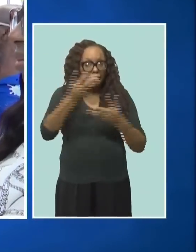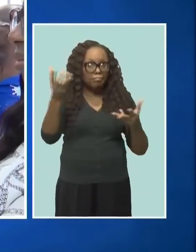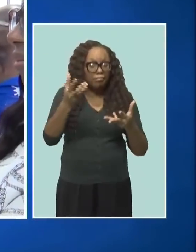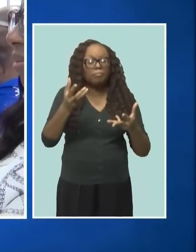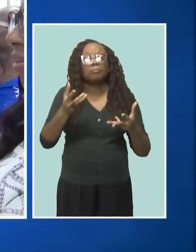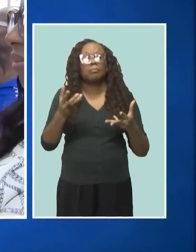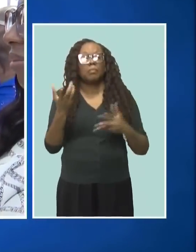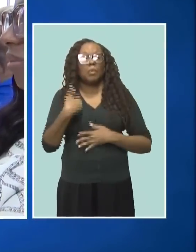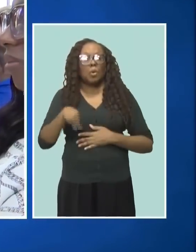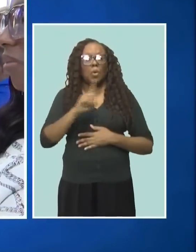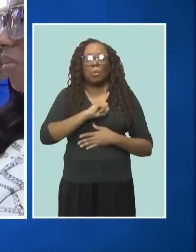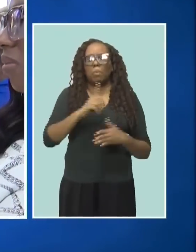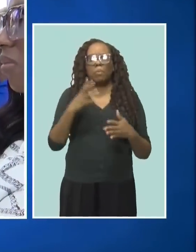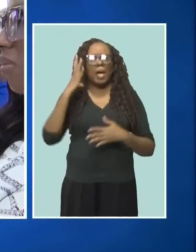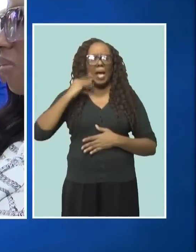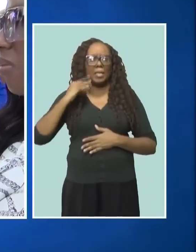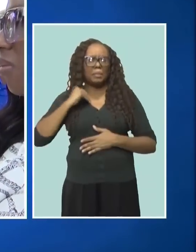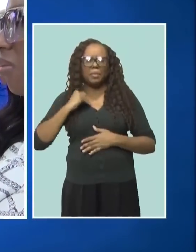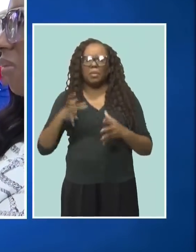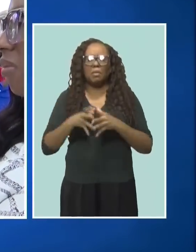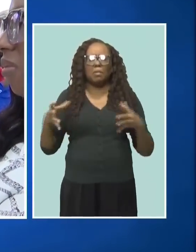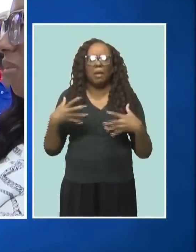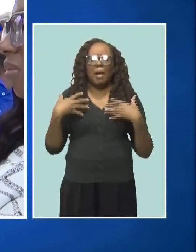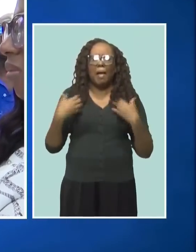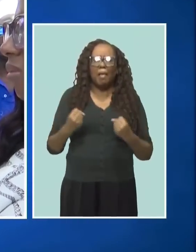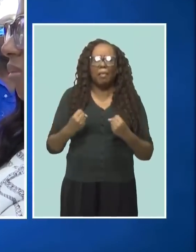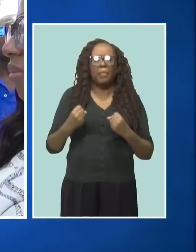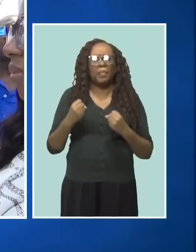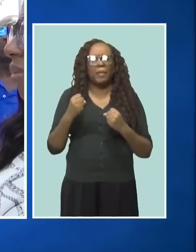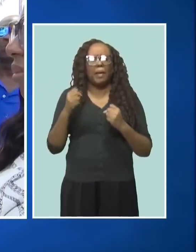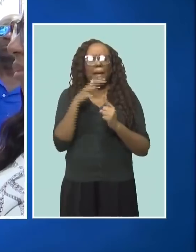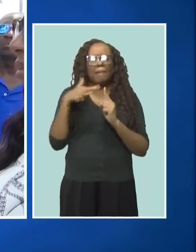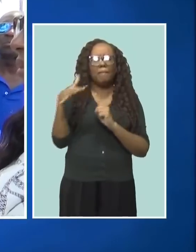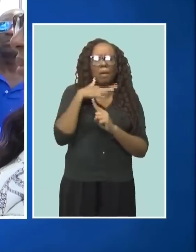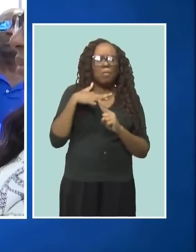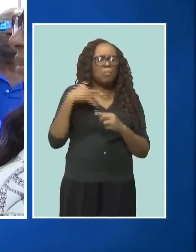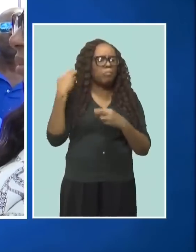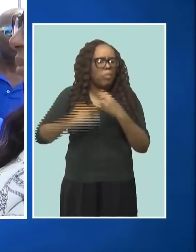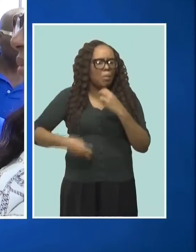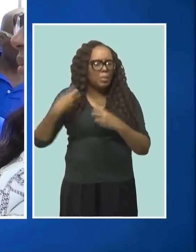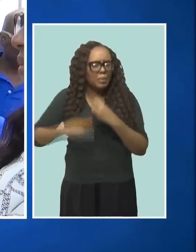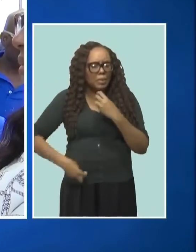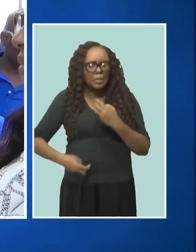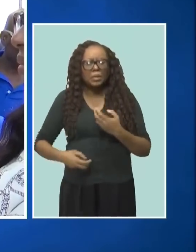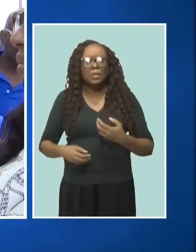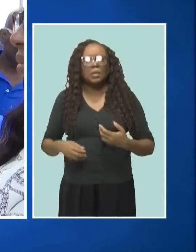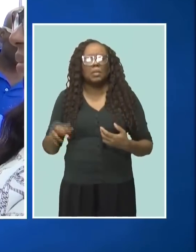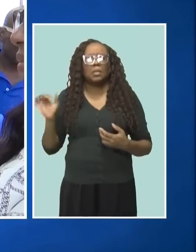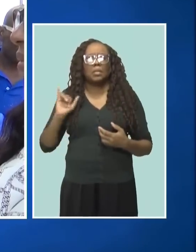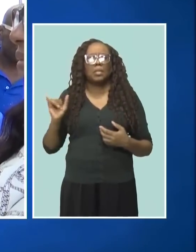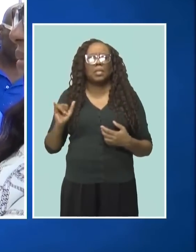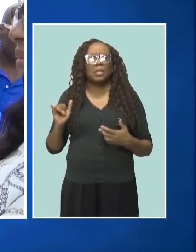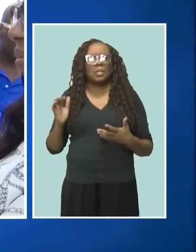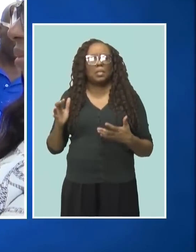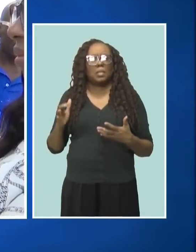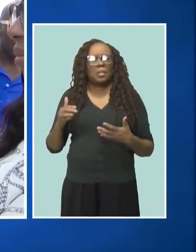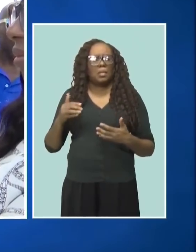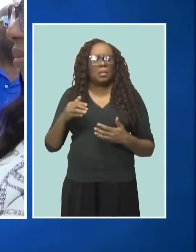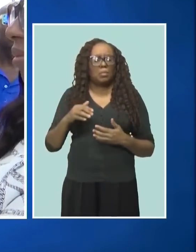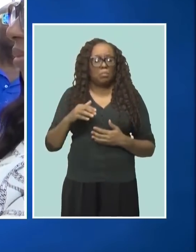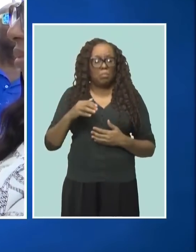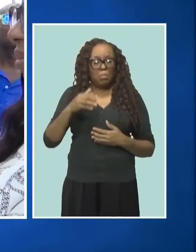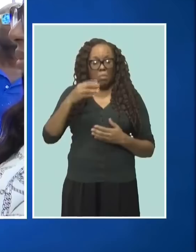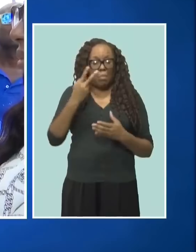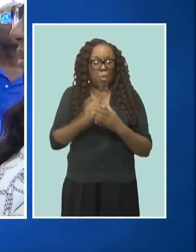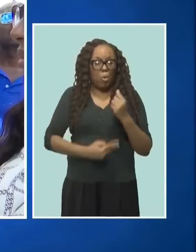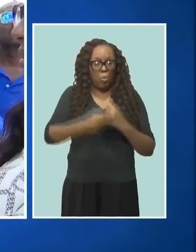we have been having a number of health and safety issues here at Bico. Issues such as combined bathroom facilities for men and women